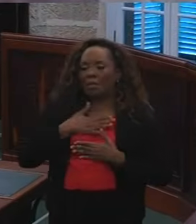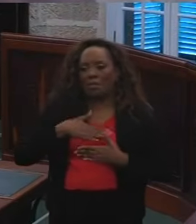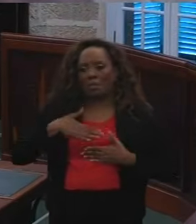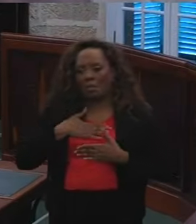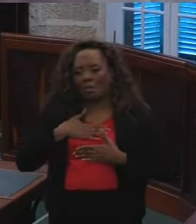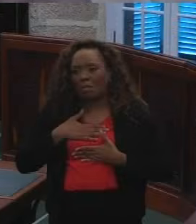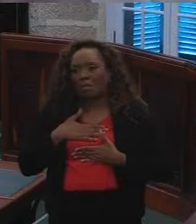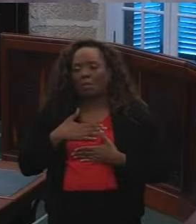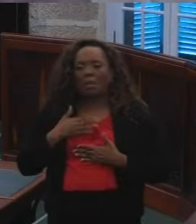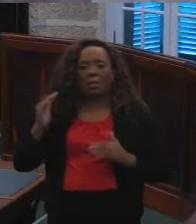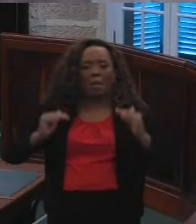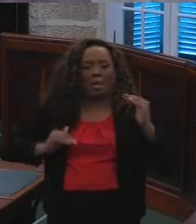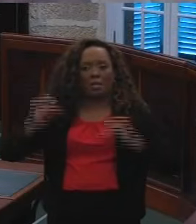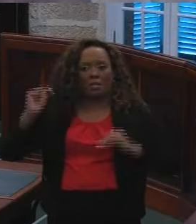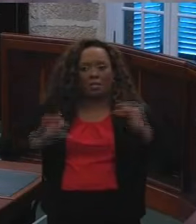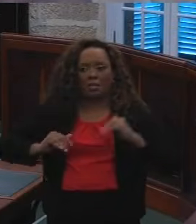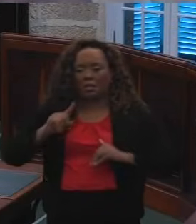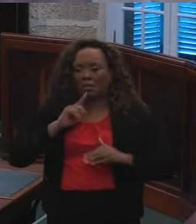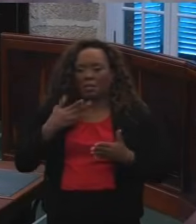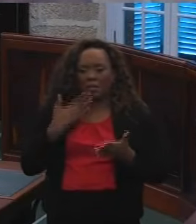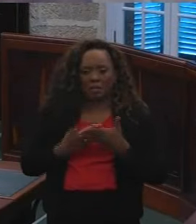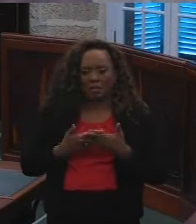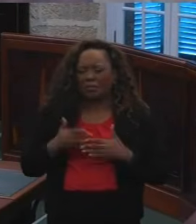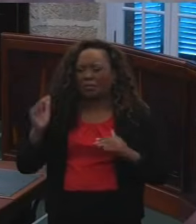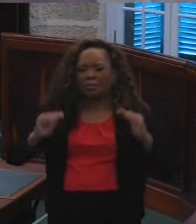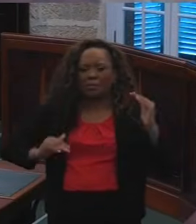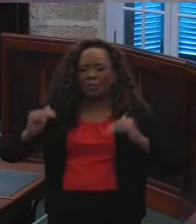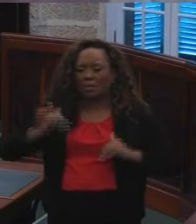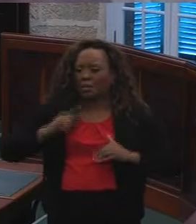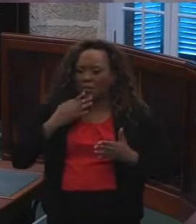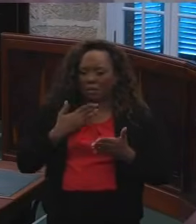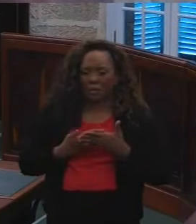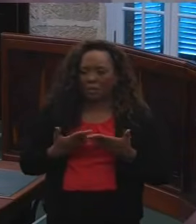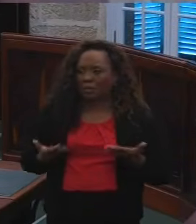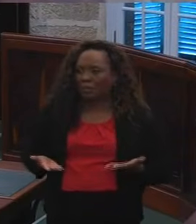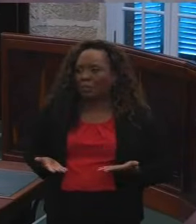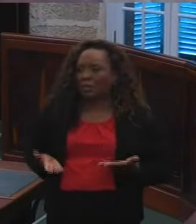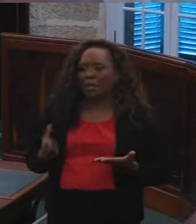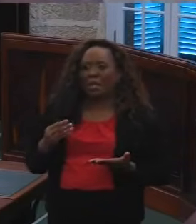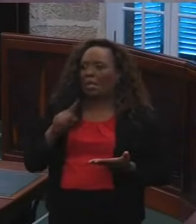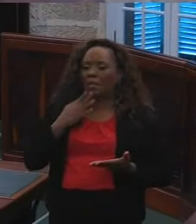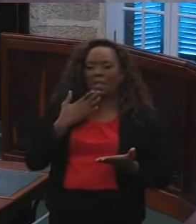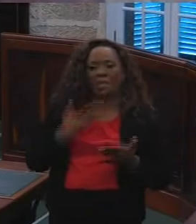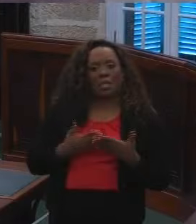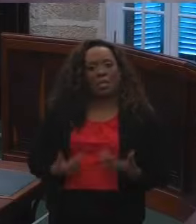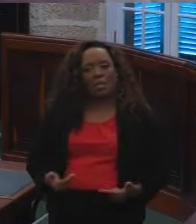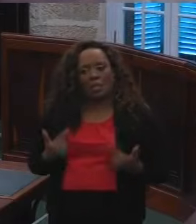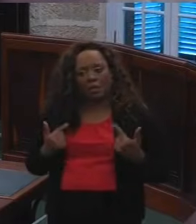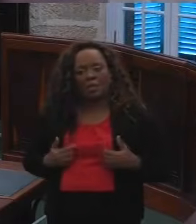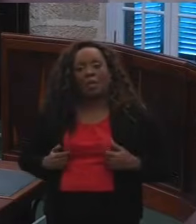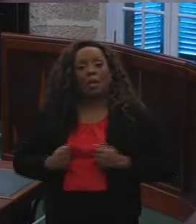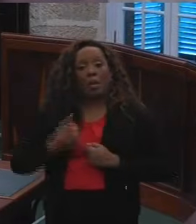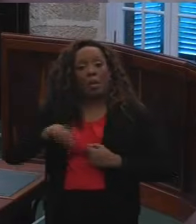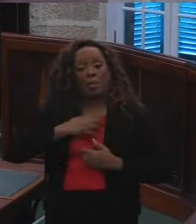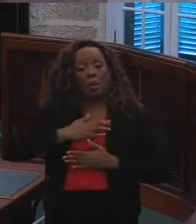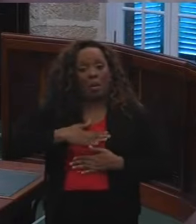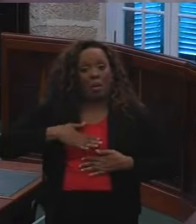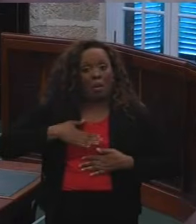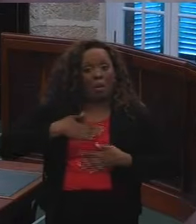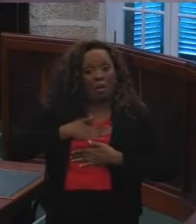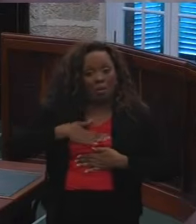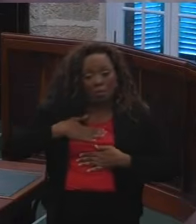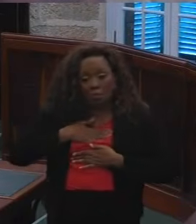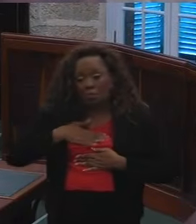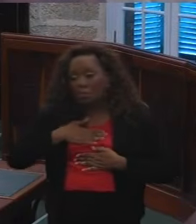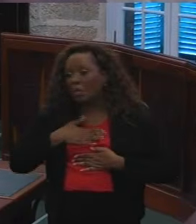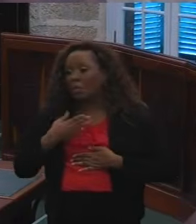humors is an important dimension as it relates to holistic living and wholesome living. So we are encouraging persons to be involved